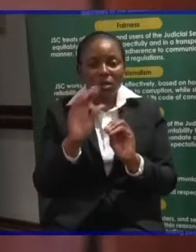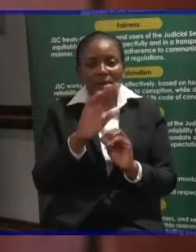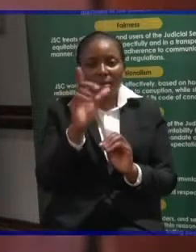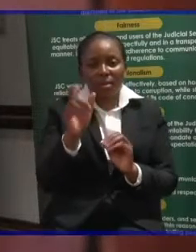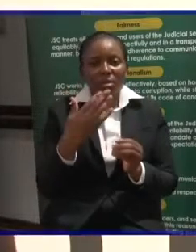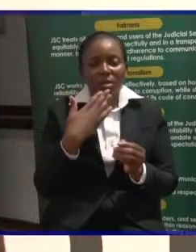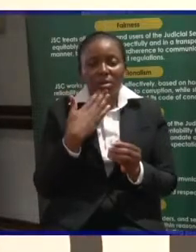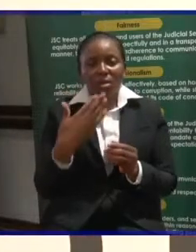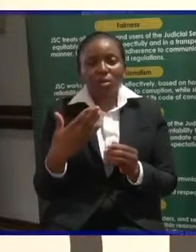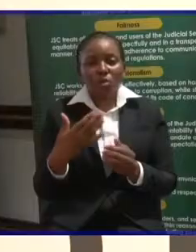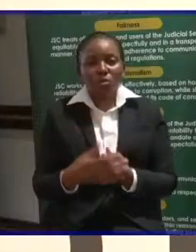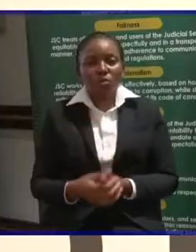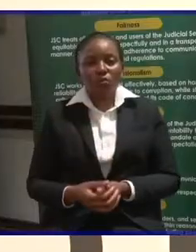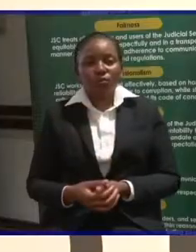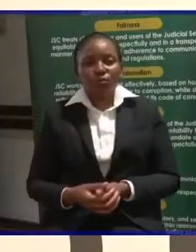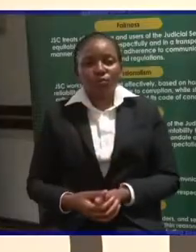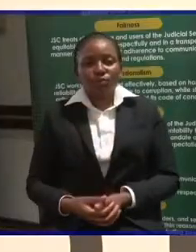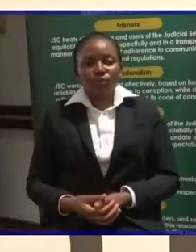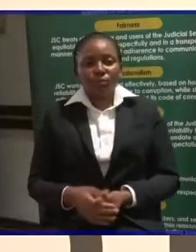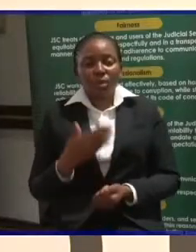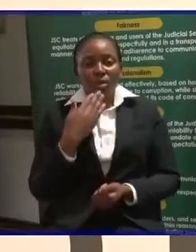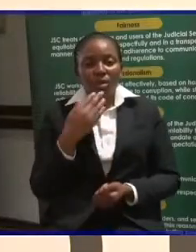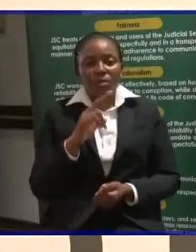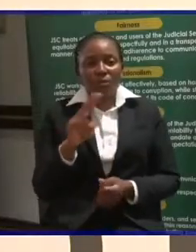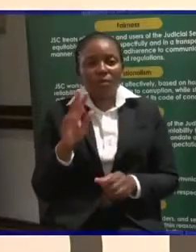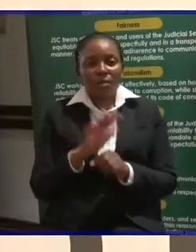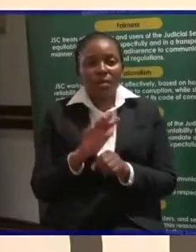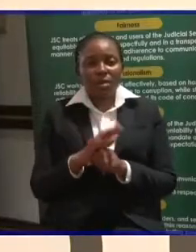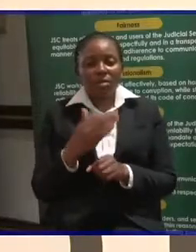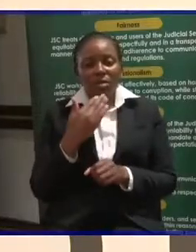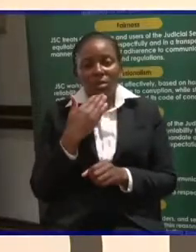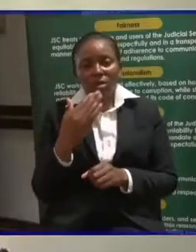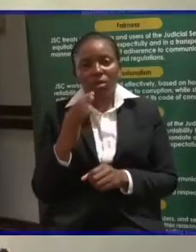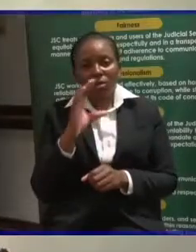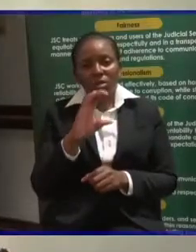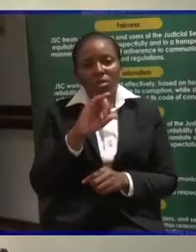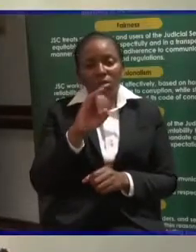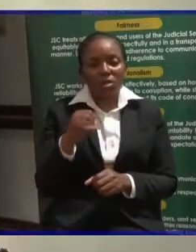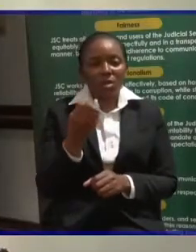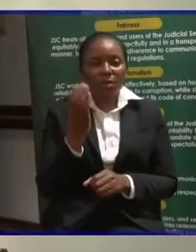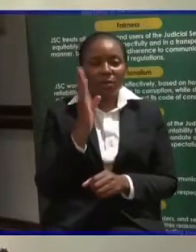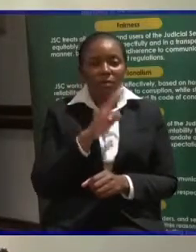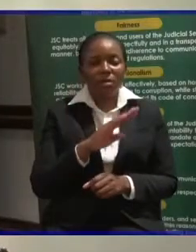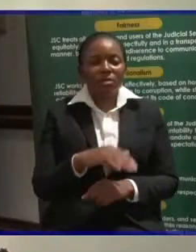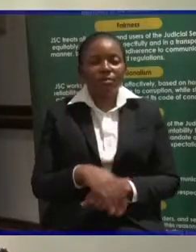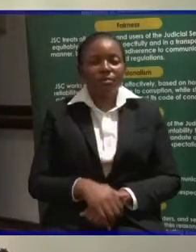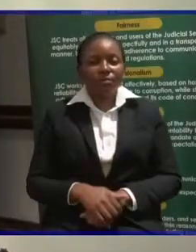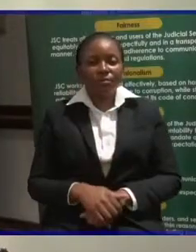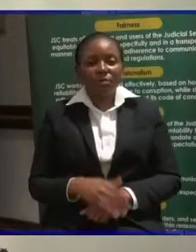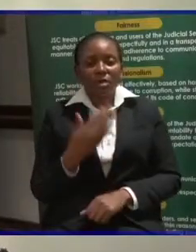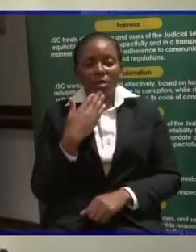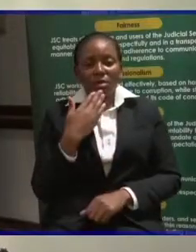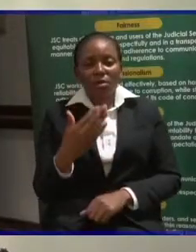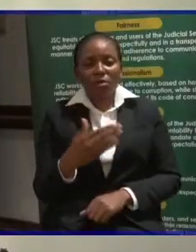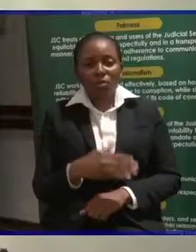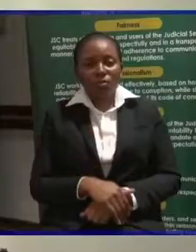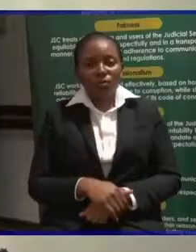you. Thank you very much. Thank you, Honorable Chief Justice. I'm done.